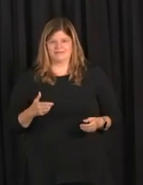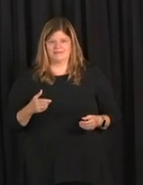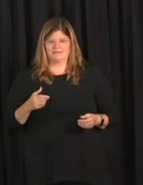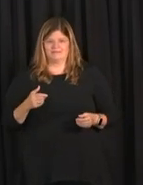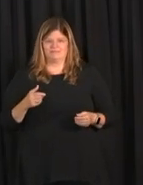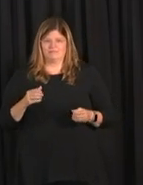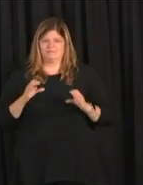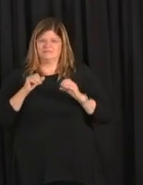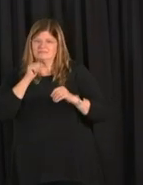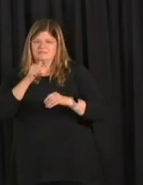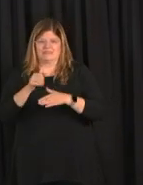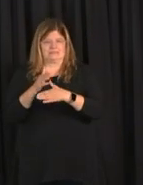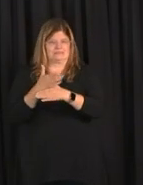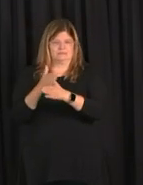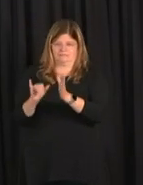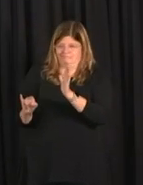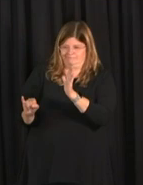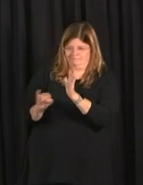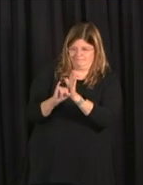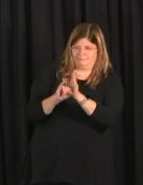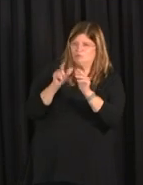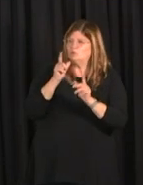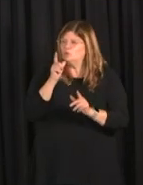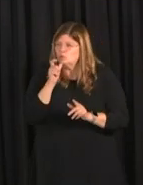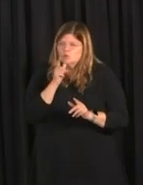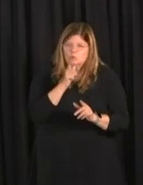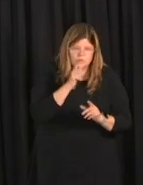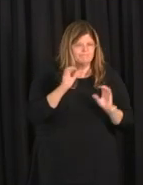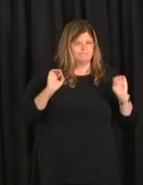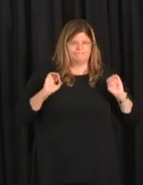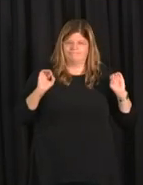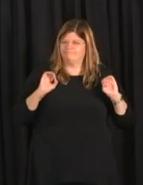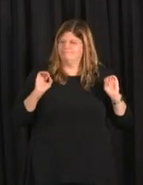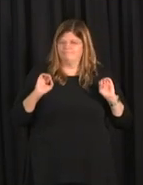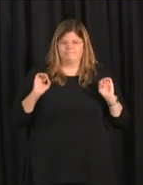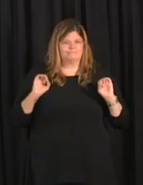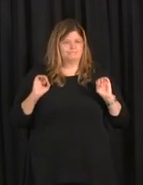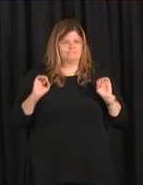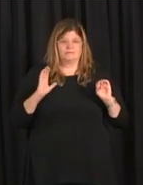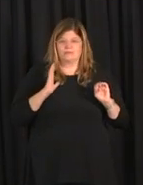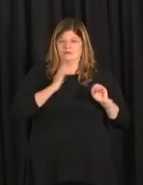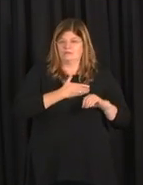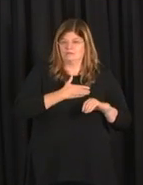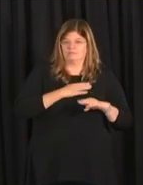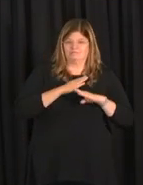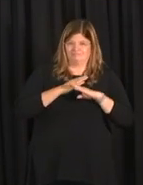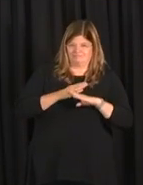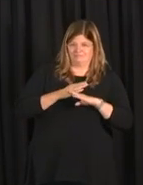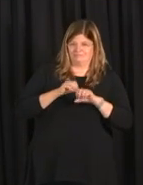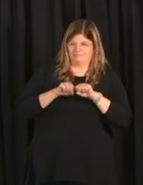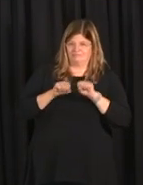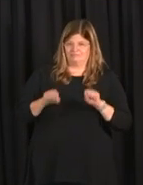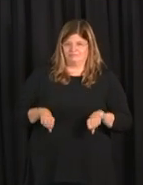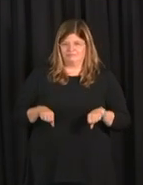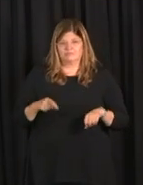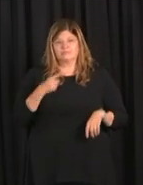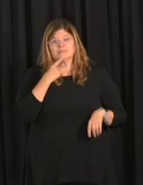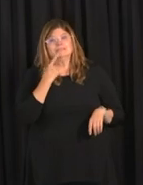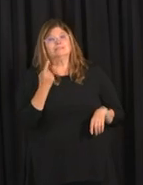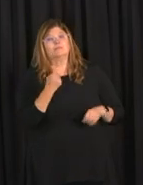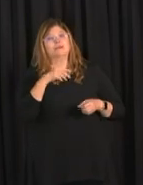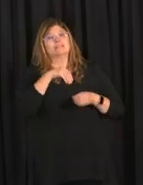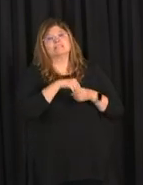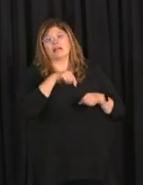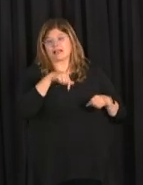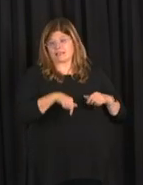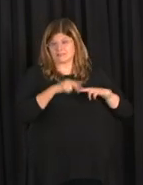don't disclose the identity of the person. So we have to work to put preventive measures in place. But you can't For tell the people, individual. hey, Pardon? someone in